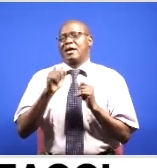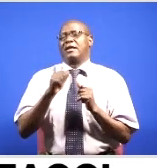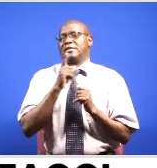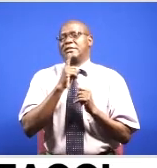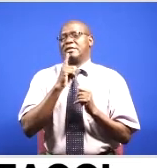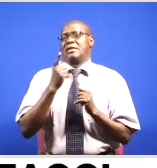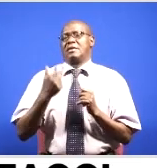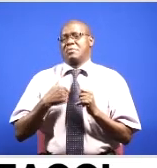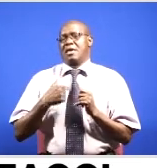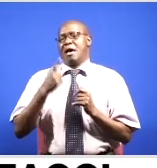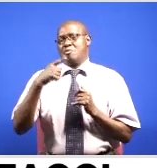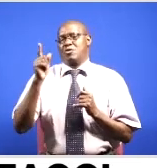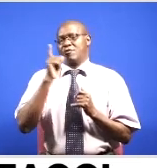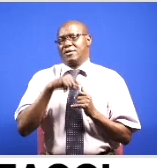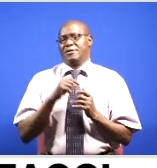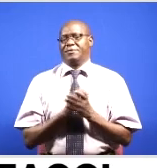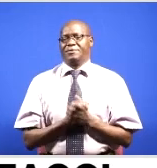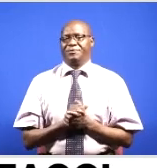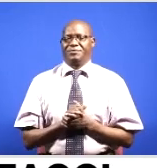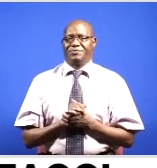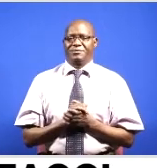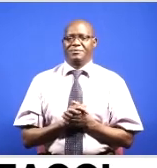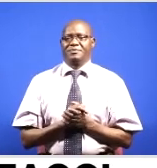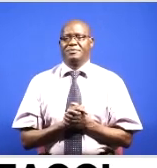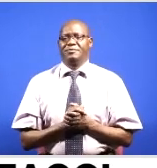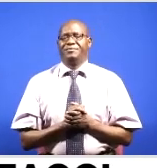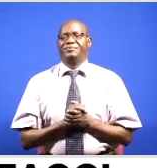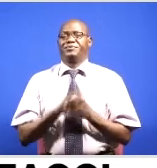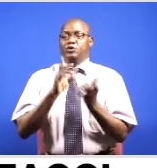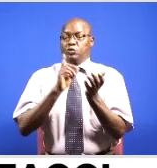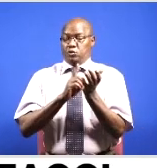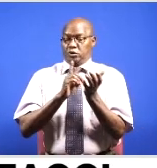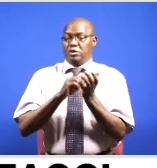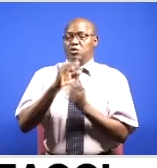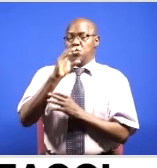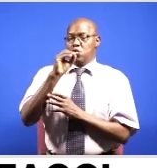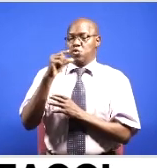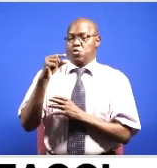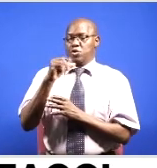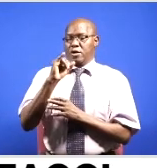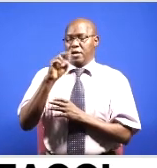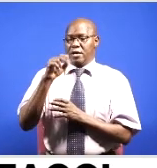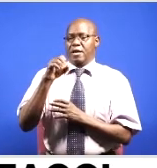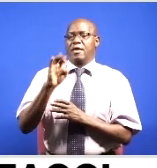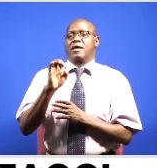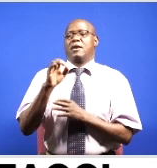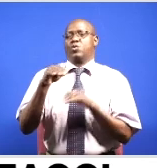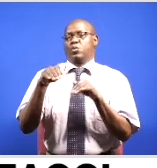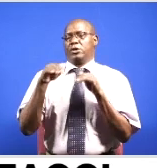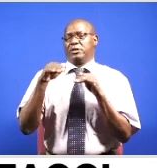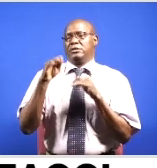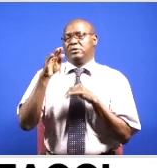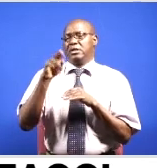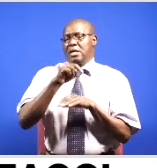can do it, then we can tell Kenyans what we need to do. Okay. Dr. Oginde is expected before the National Assembly for vetting, after